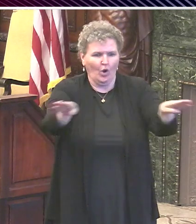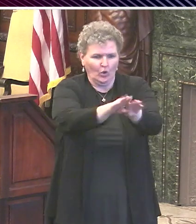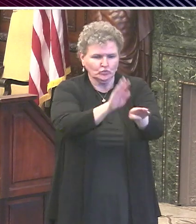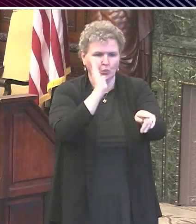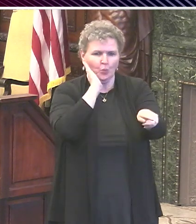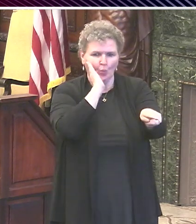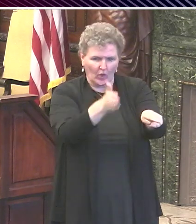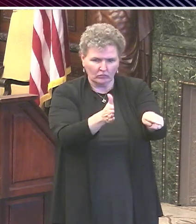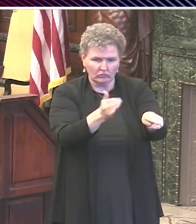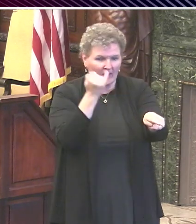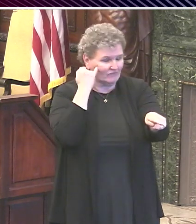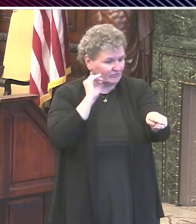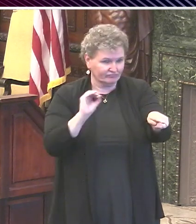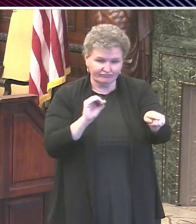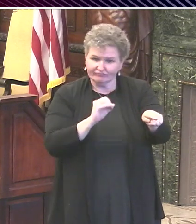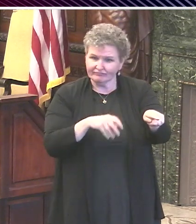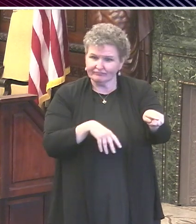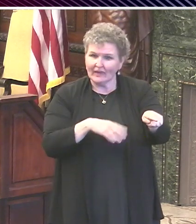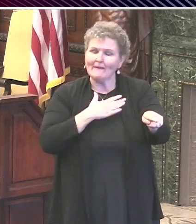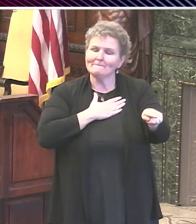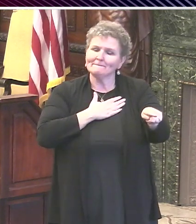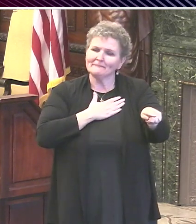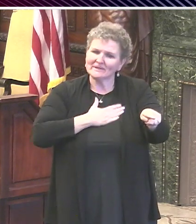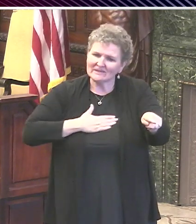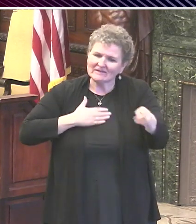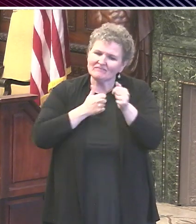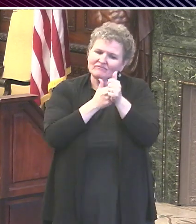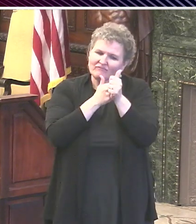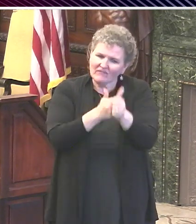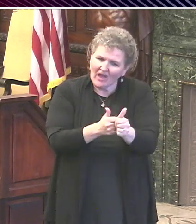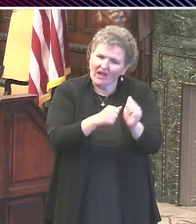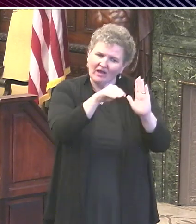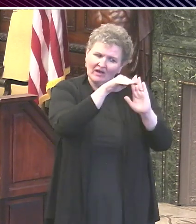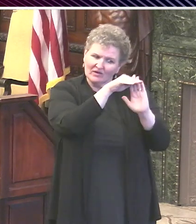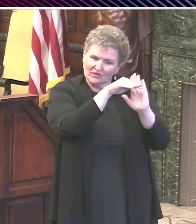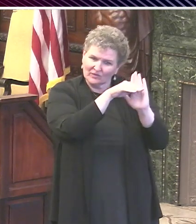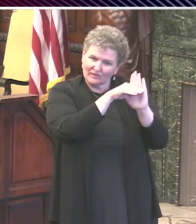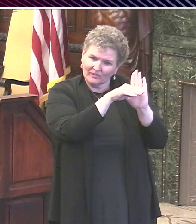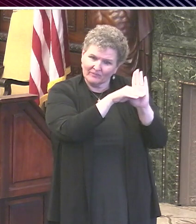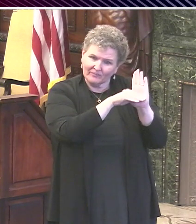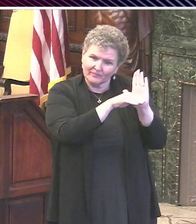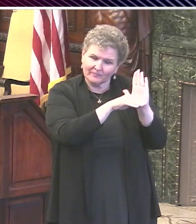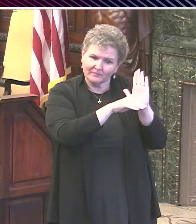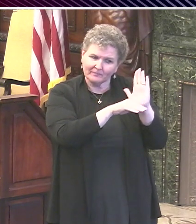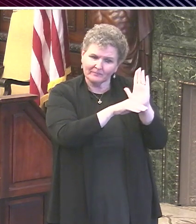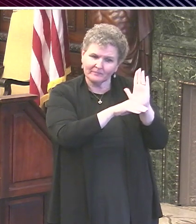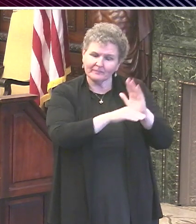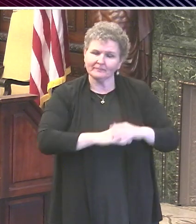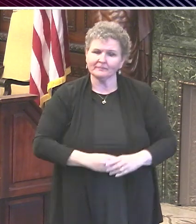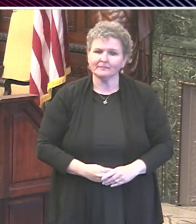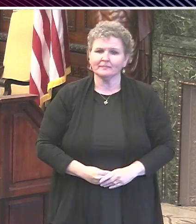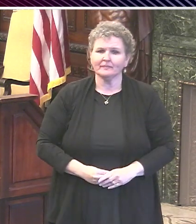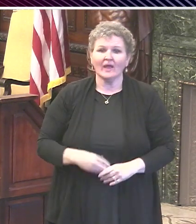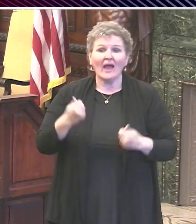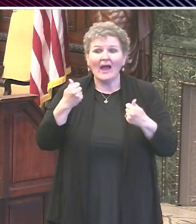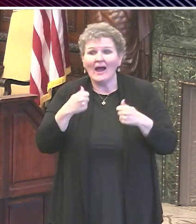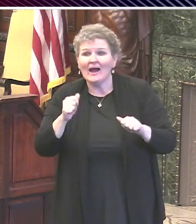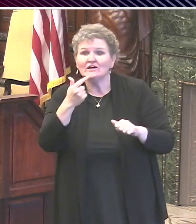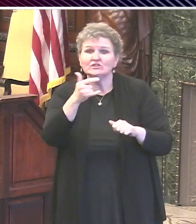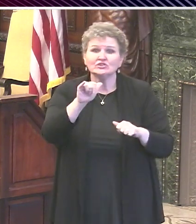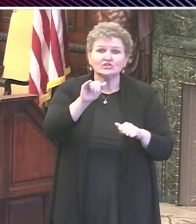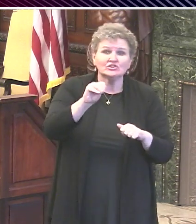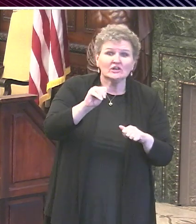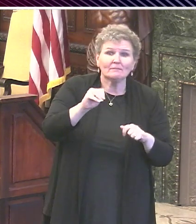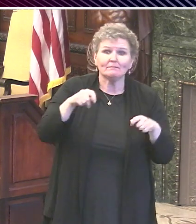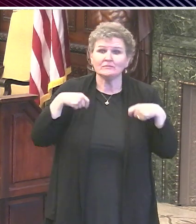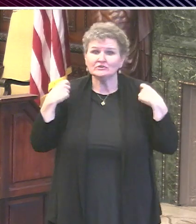shutdown. That possibility still exists, especially with the epidemic trending in the wrong direction right now. So any gyms that are opening with this